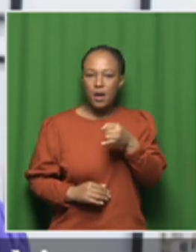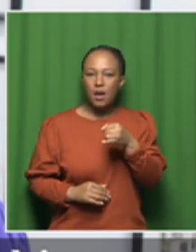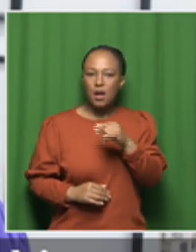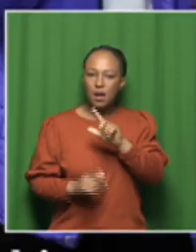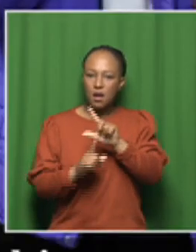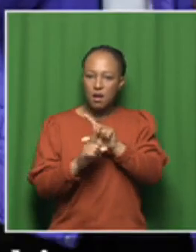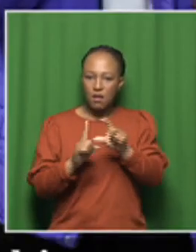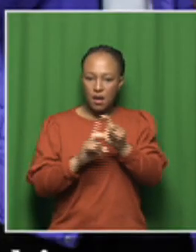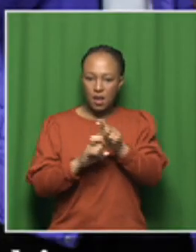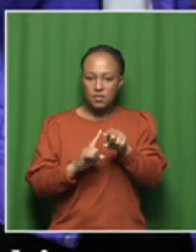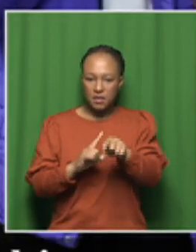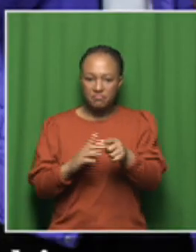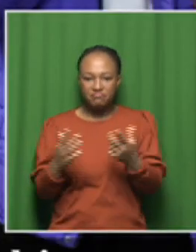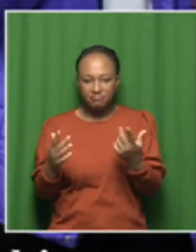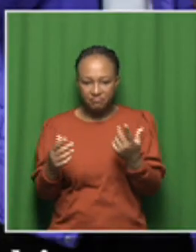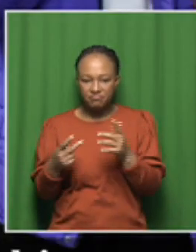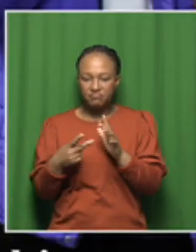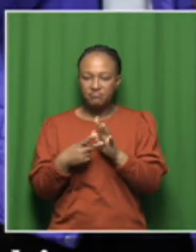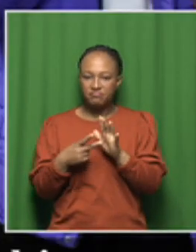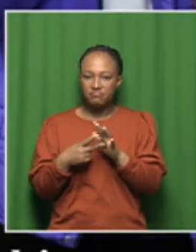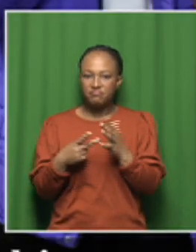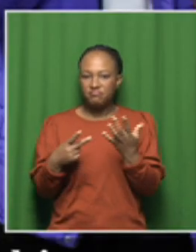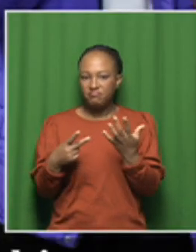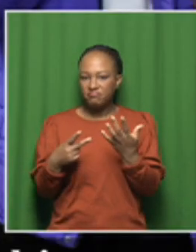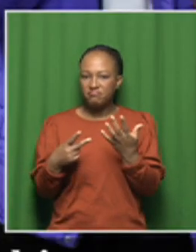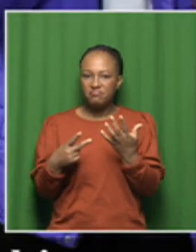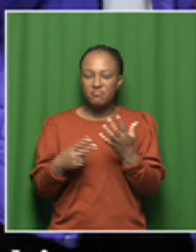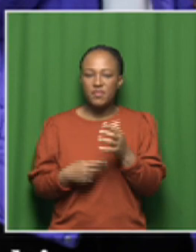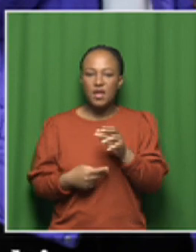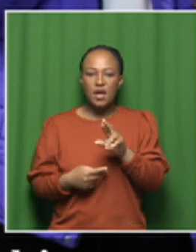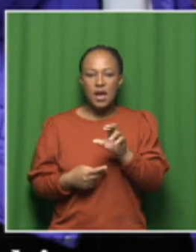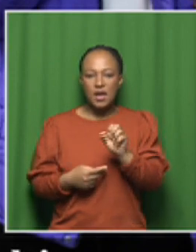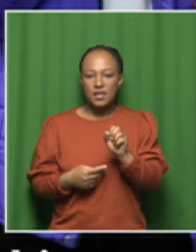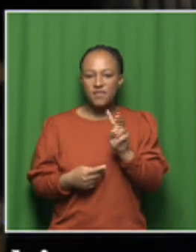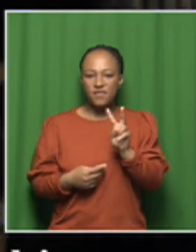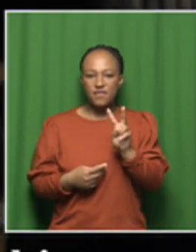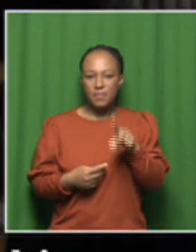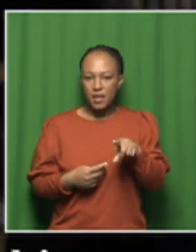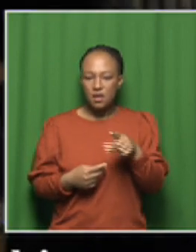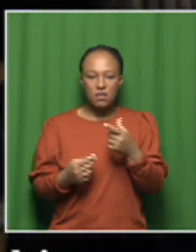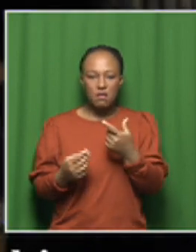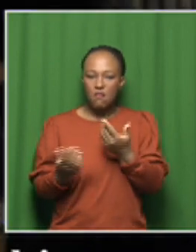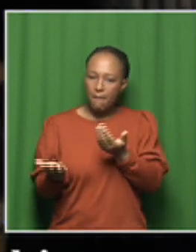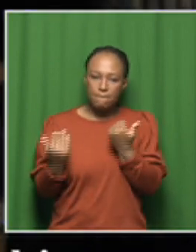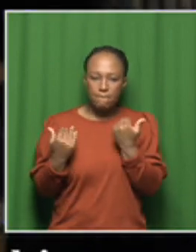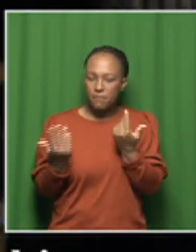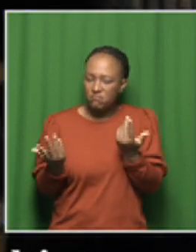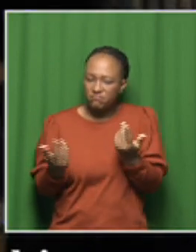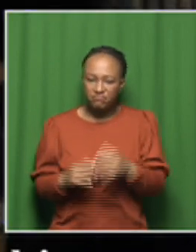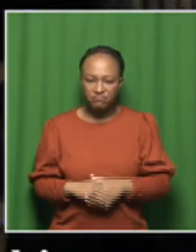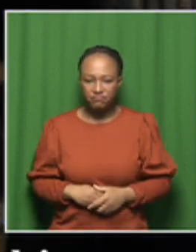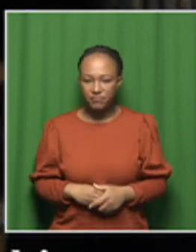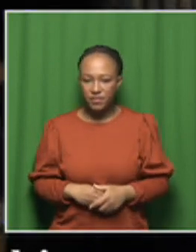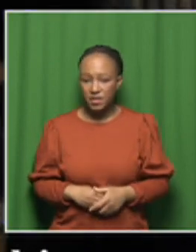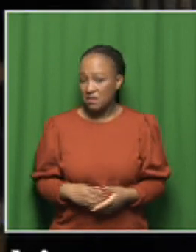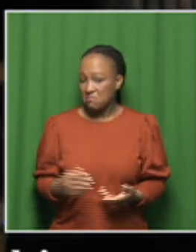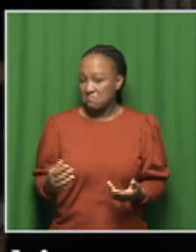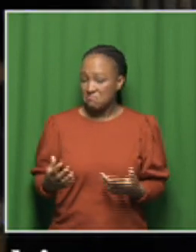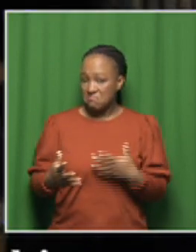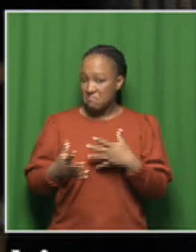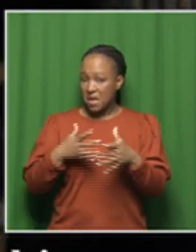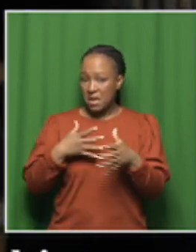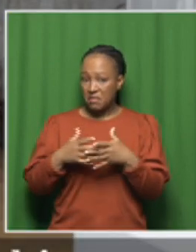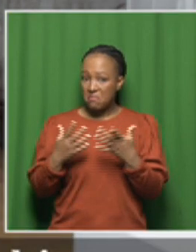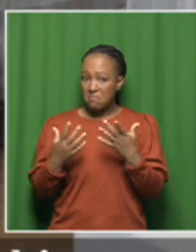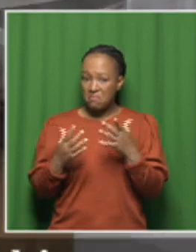up there already. And yeah, just RSVP and just come through. All right. I wonder if there's anything that stands out for